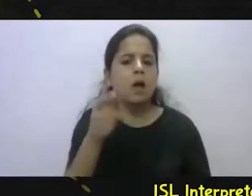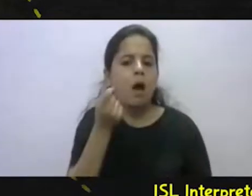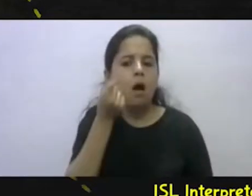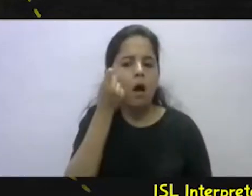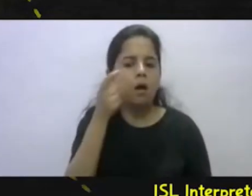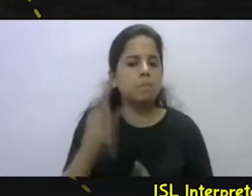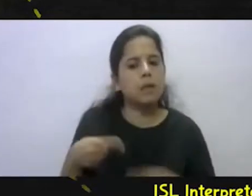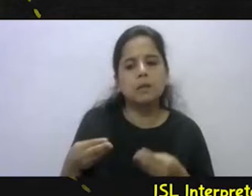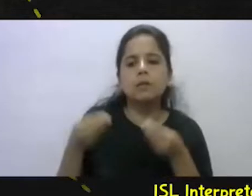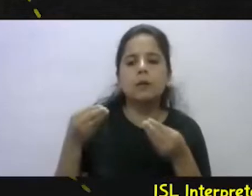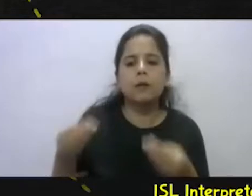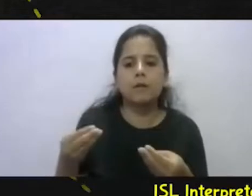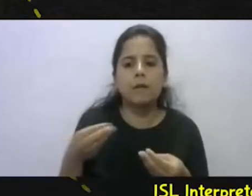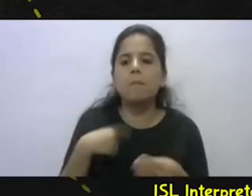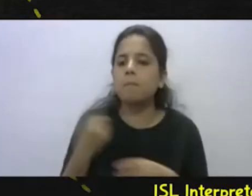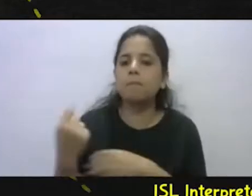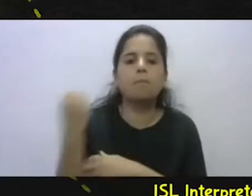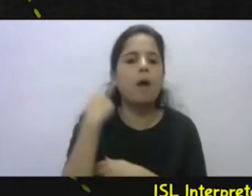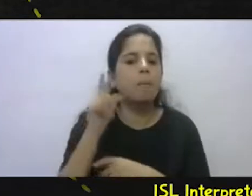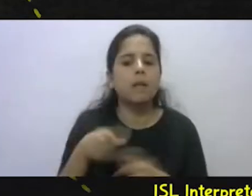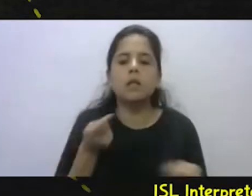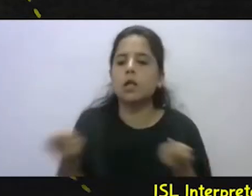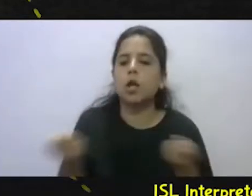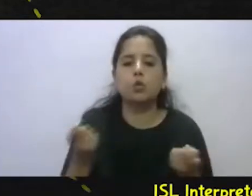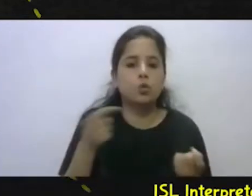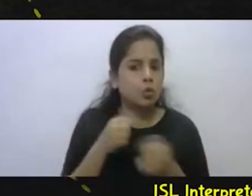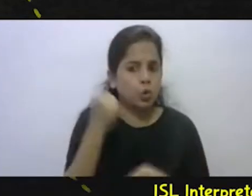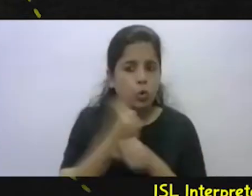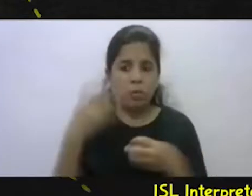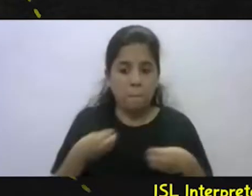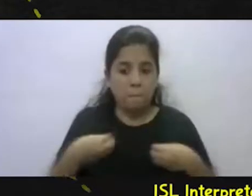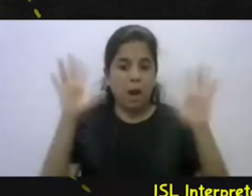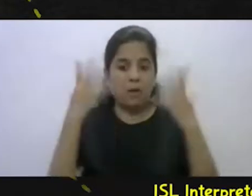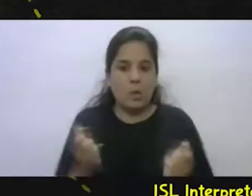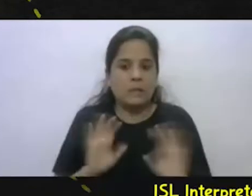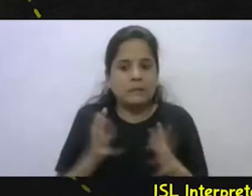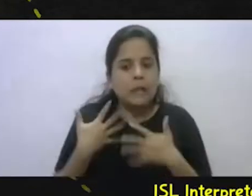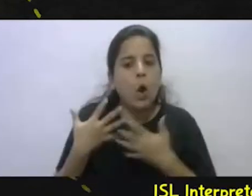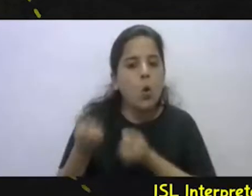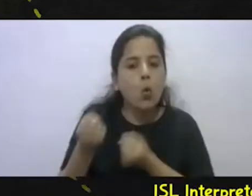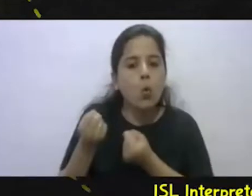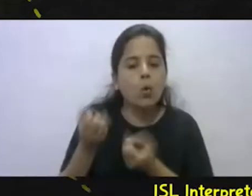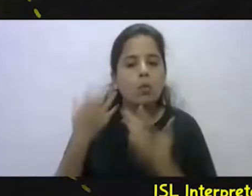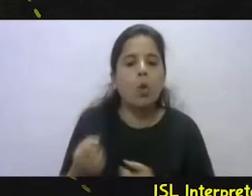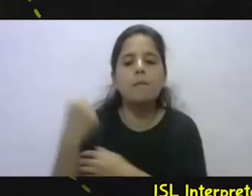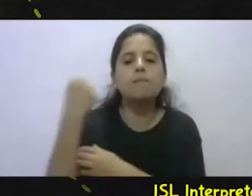for them. And power means control, and the state doesn't want to give up its power or its control.